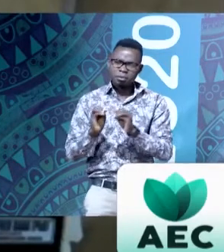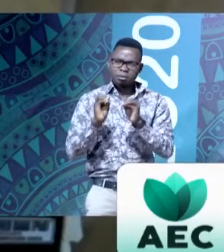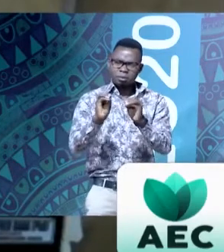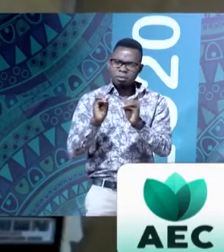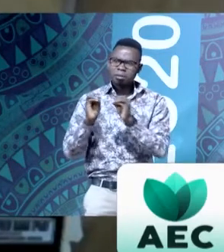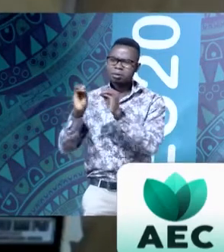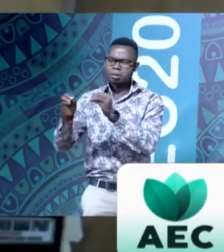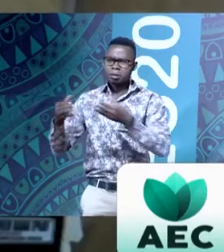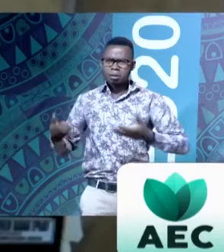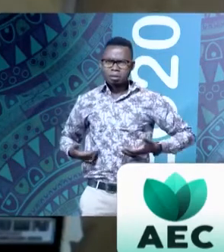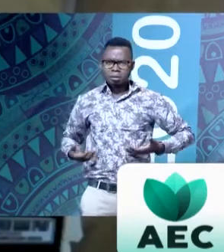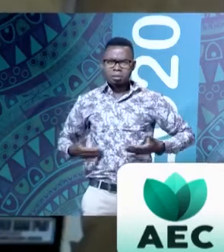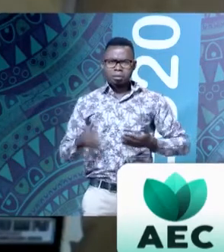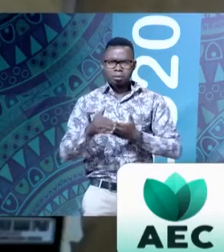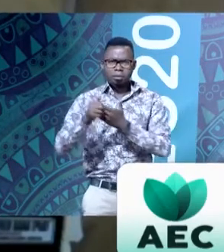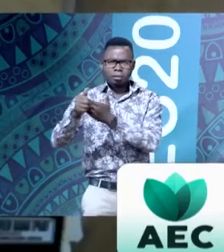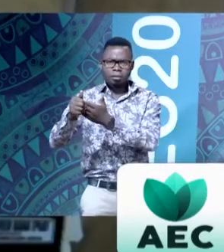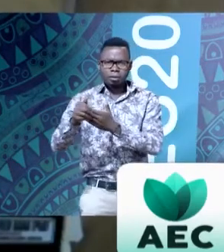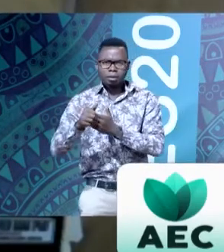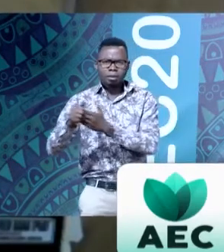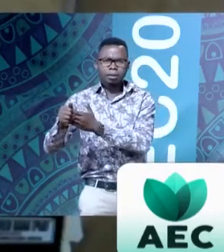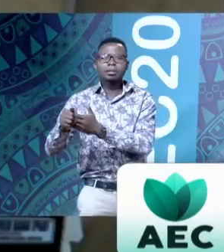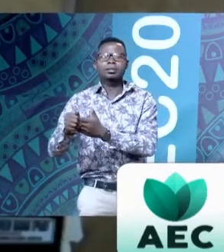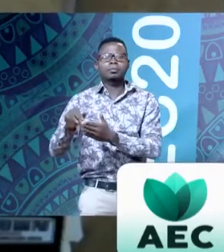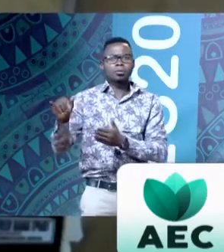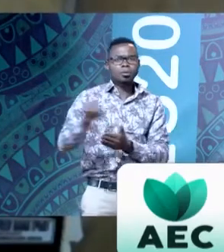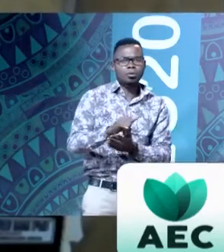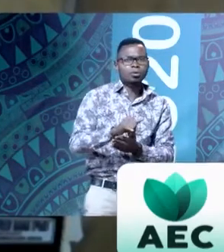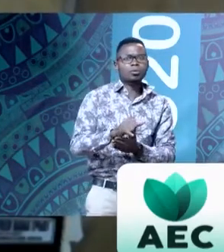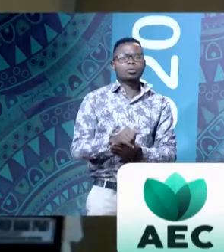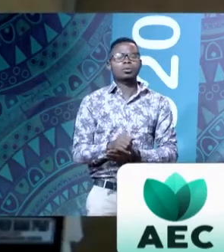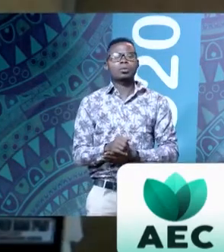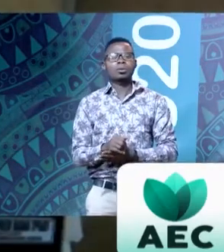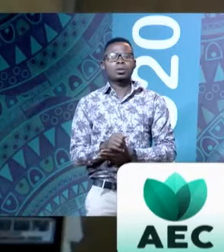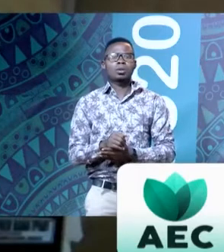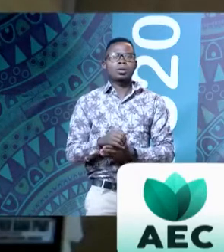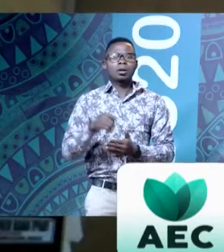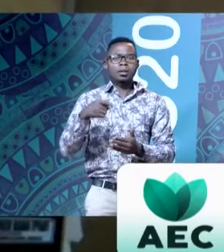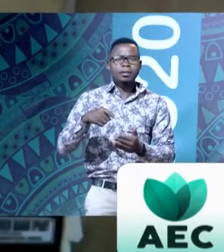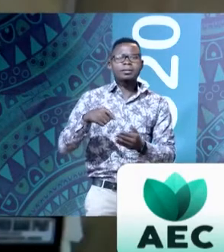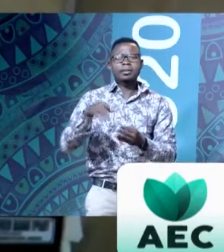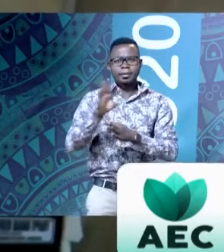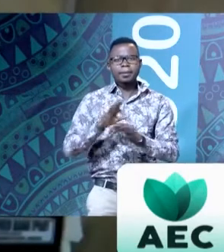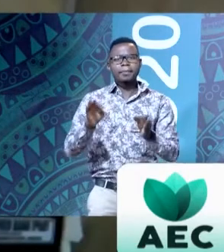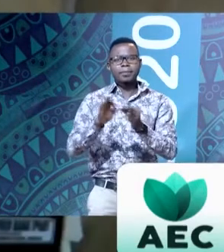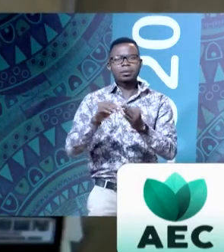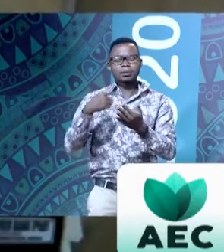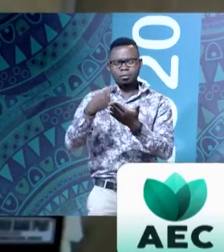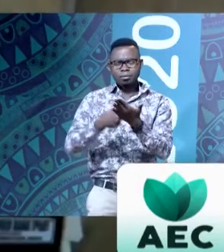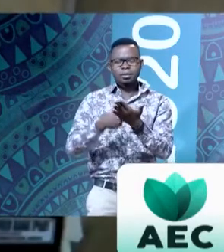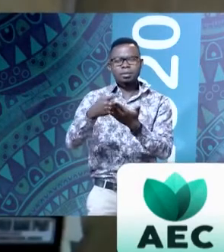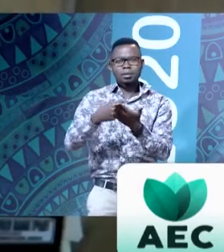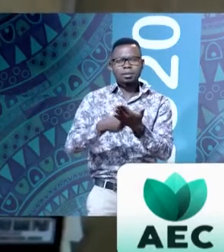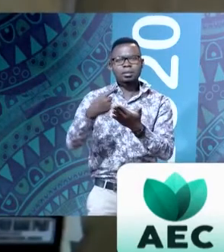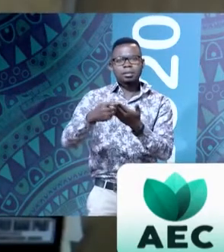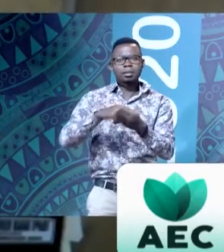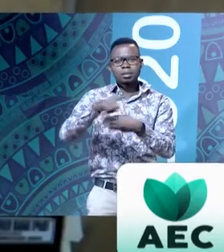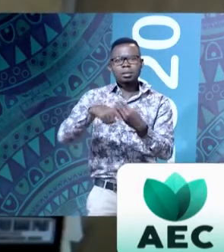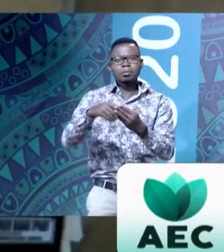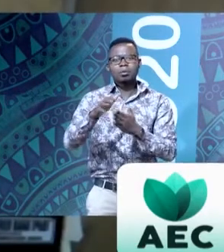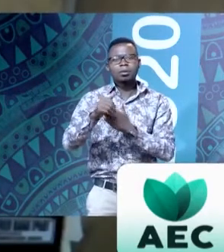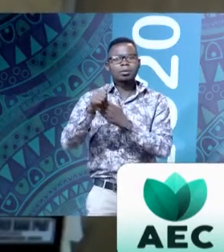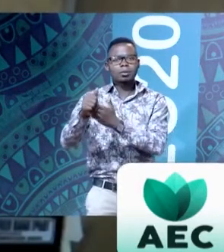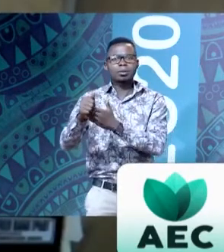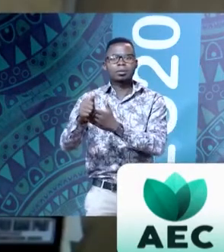should really form the basics of discussion among our top leadership